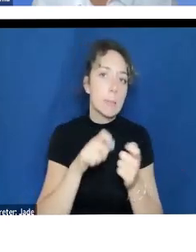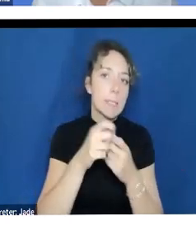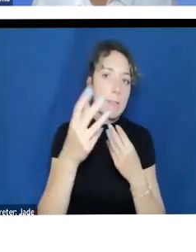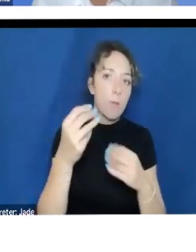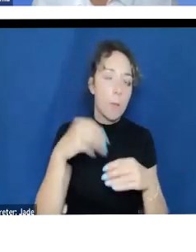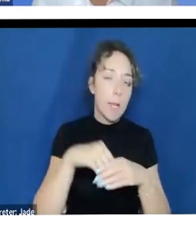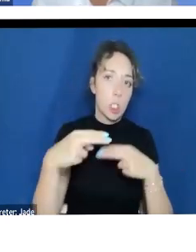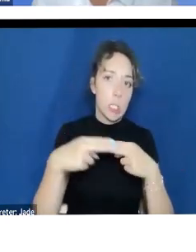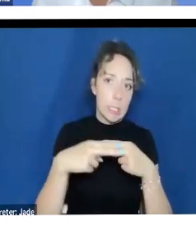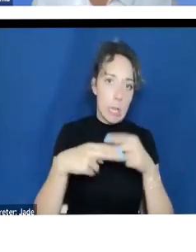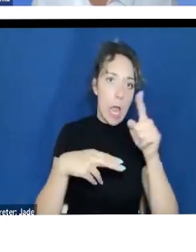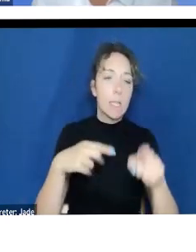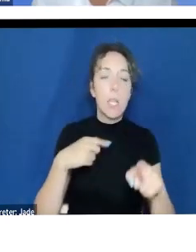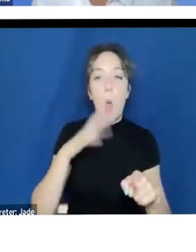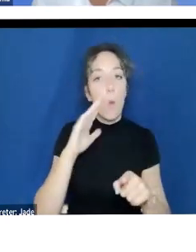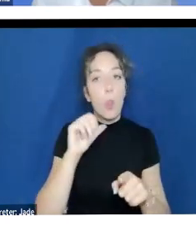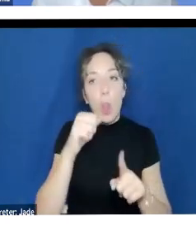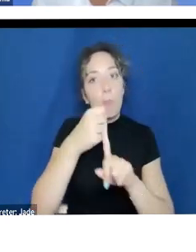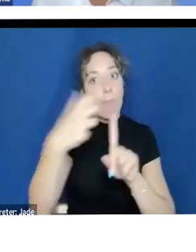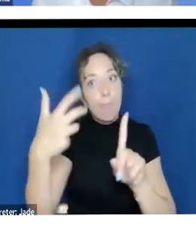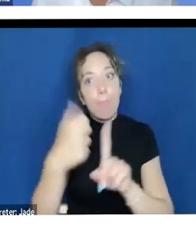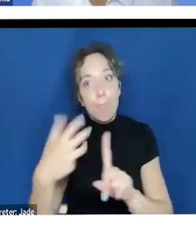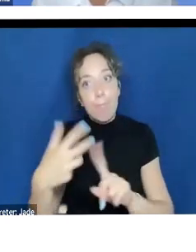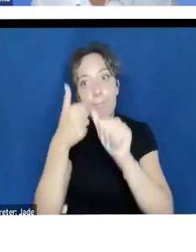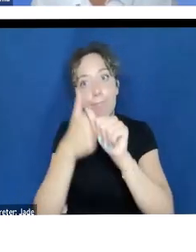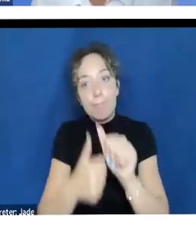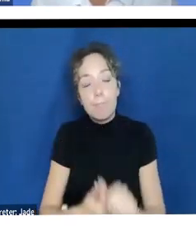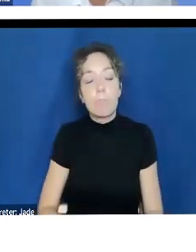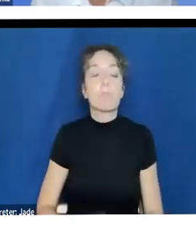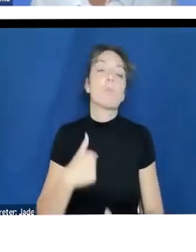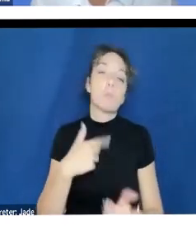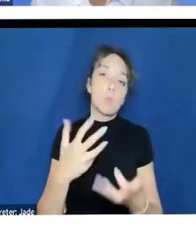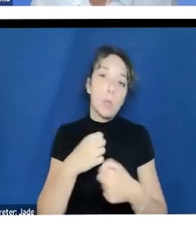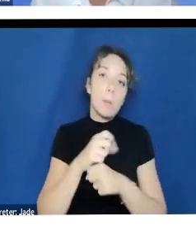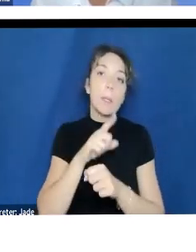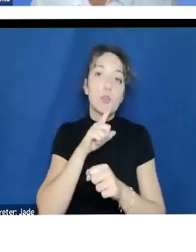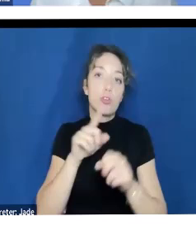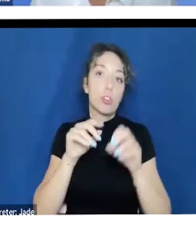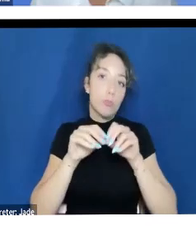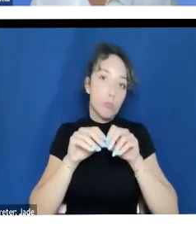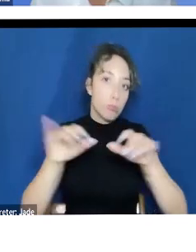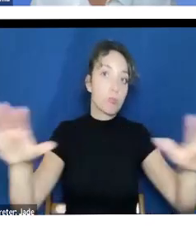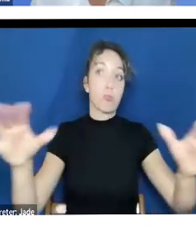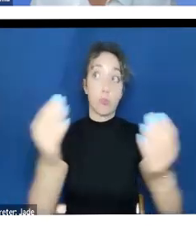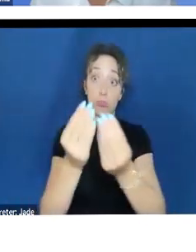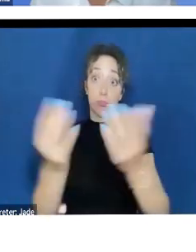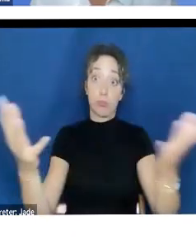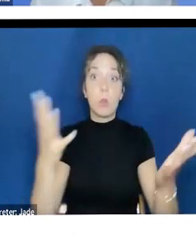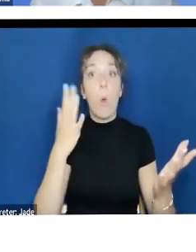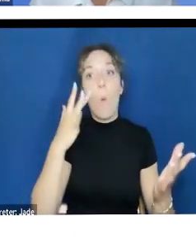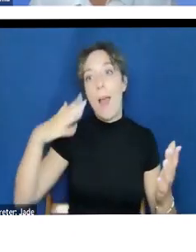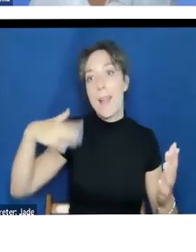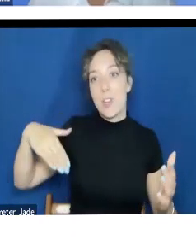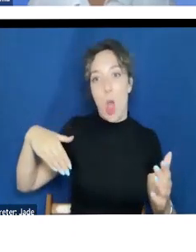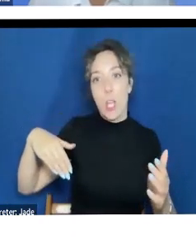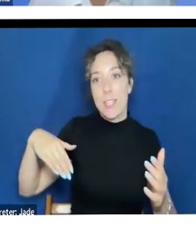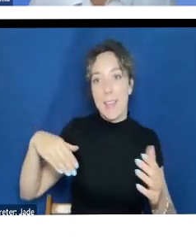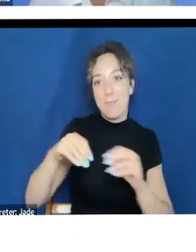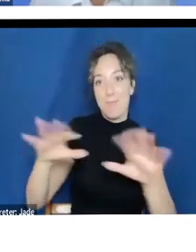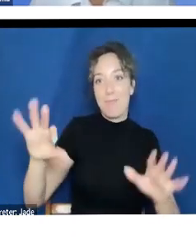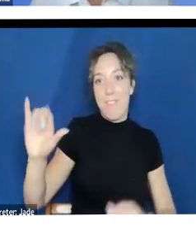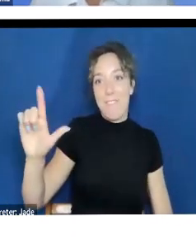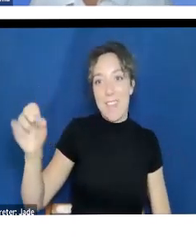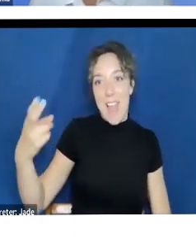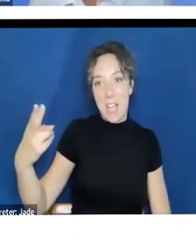going to talk to each of them. I just wanted to get you the information since the flash is not yet out. So